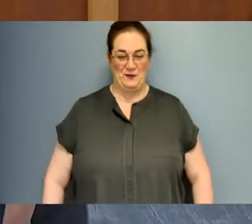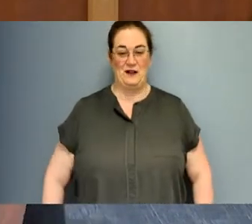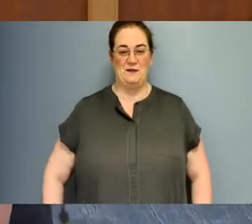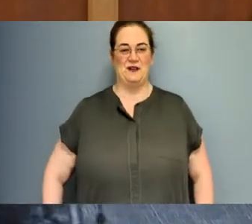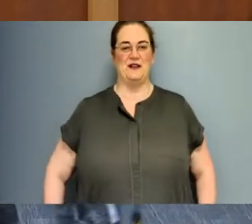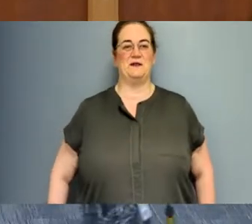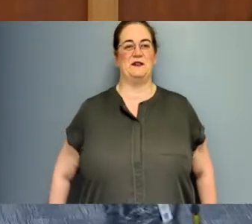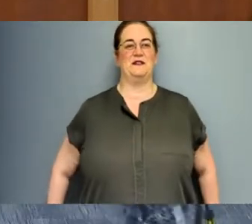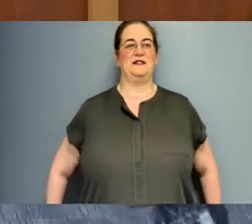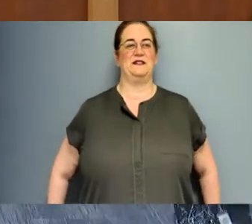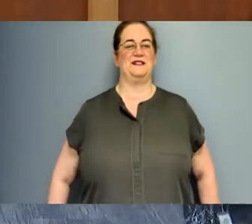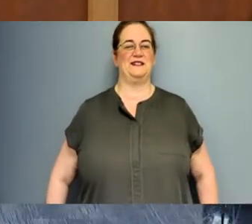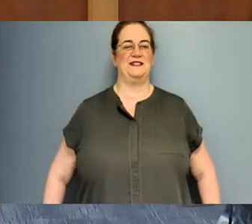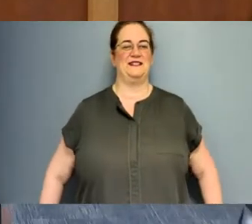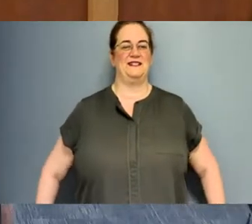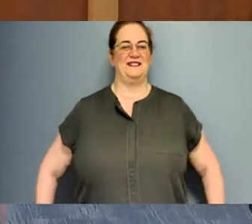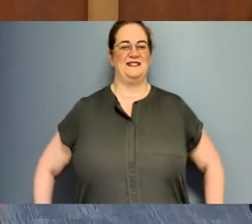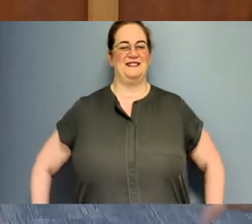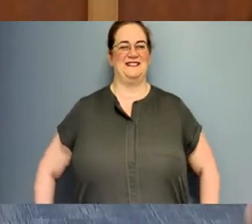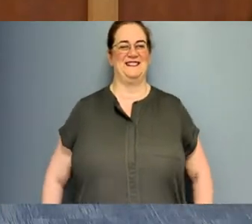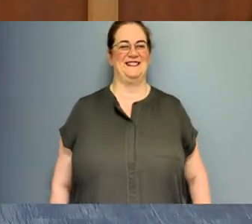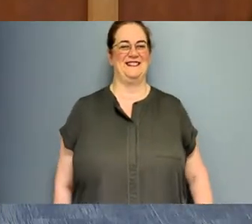great.